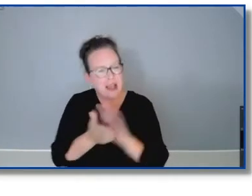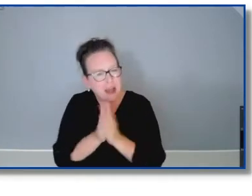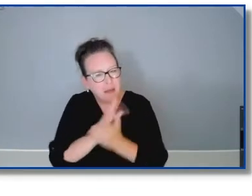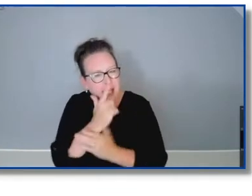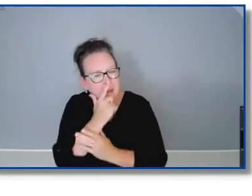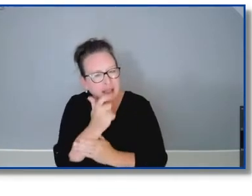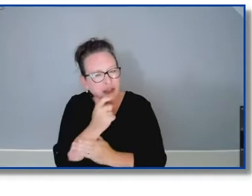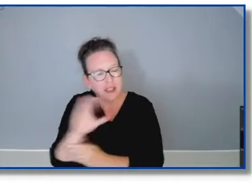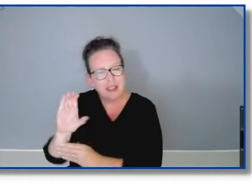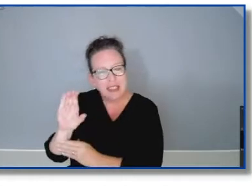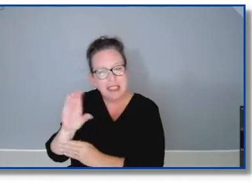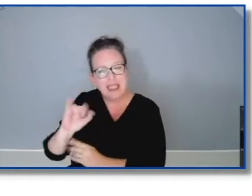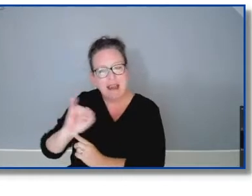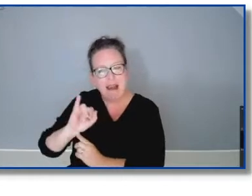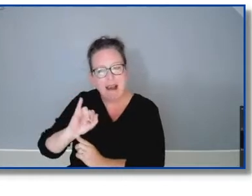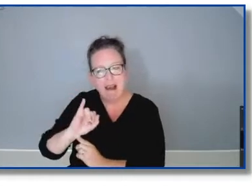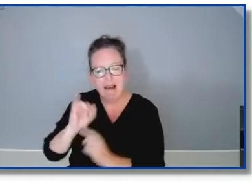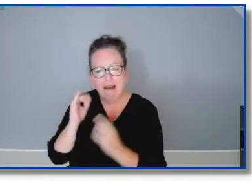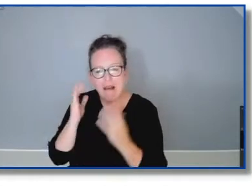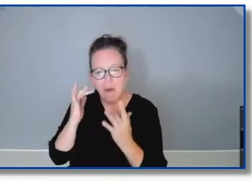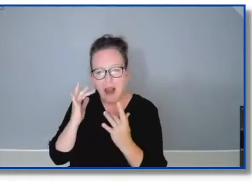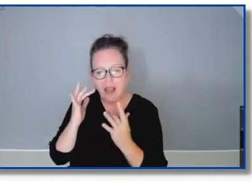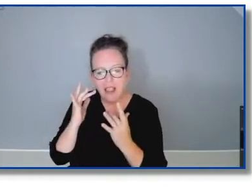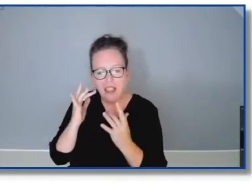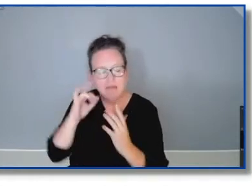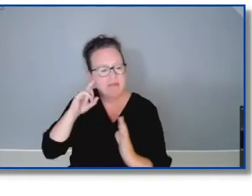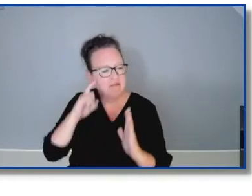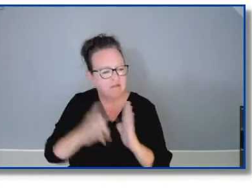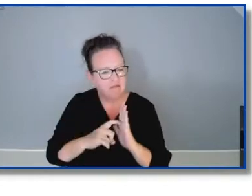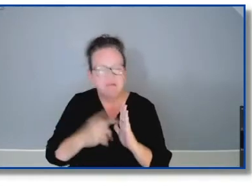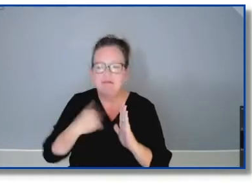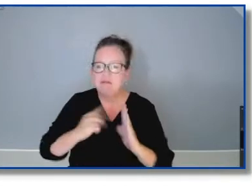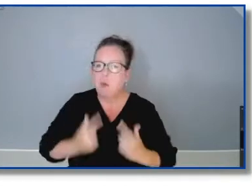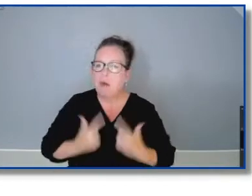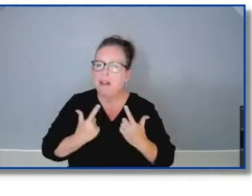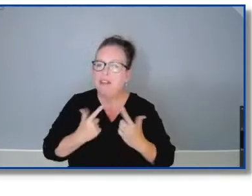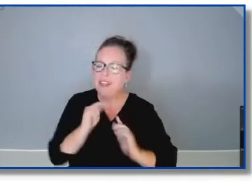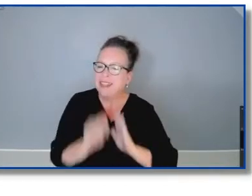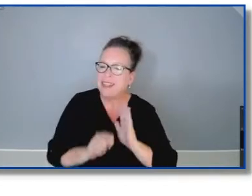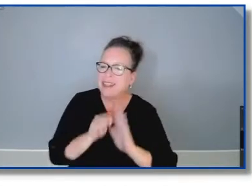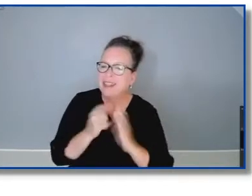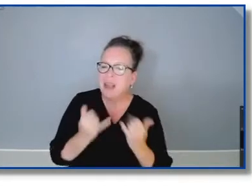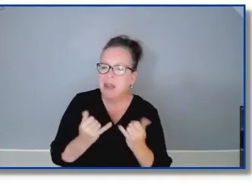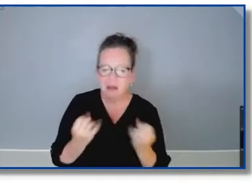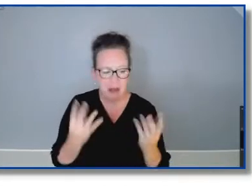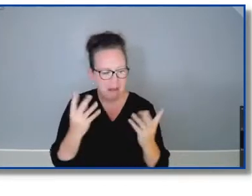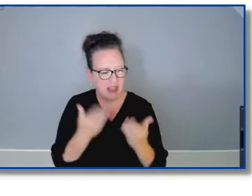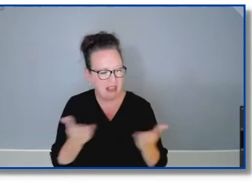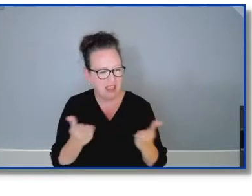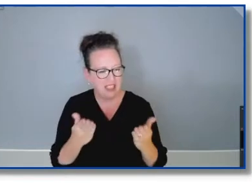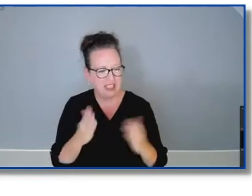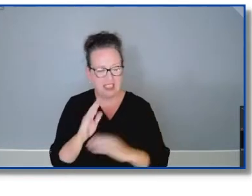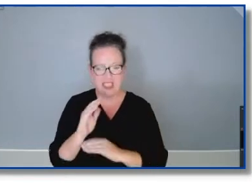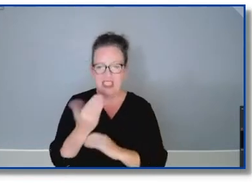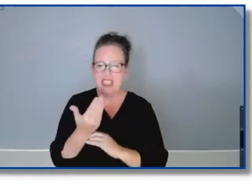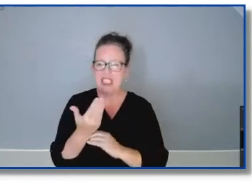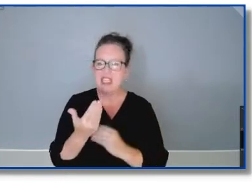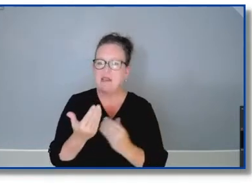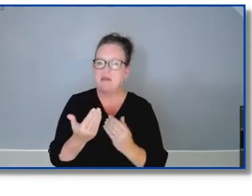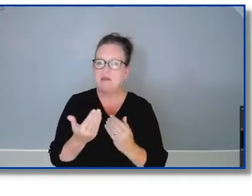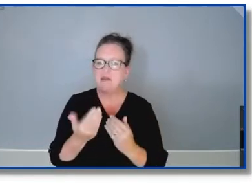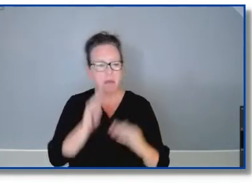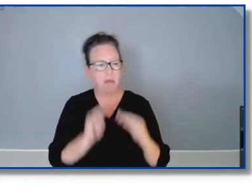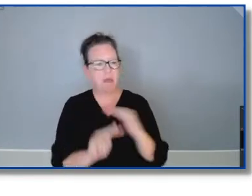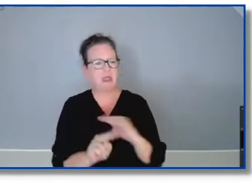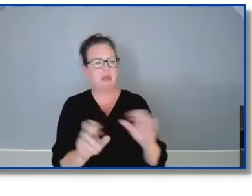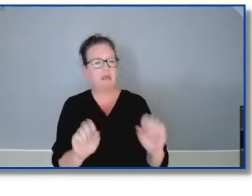intelligence because we're living in times where a lot of things seem computable, a lot of things seem predictable,